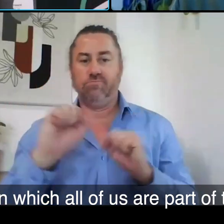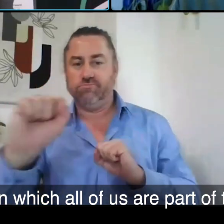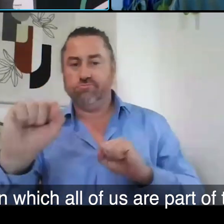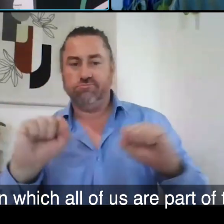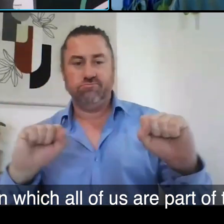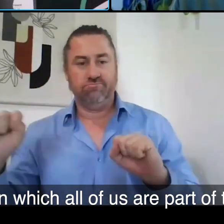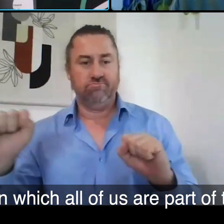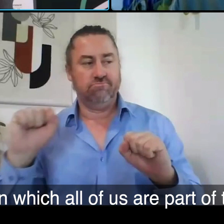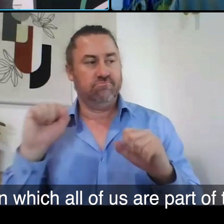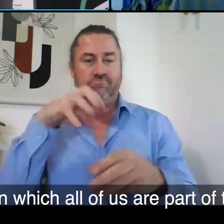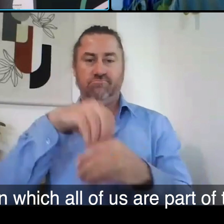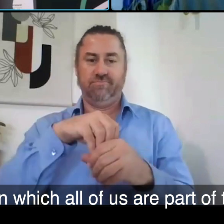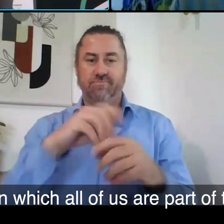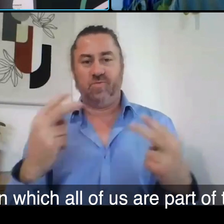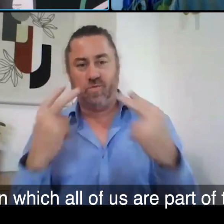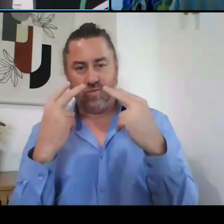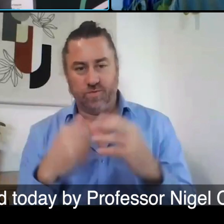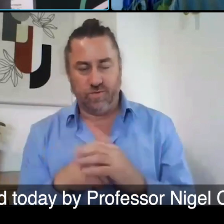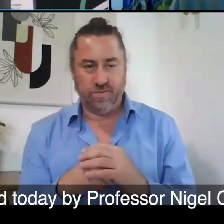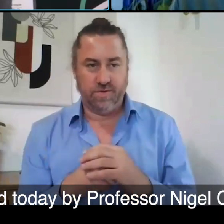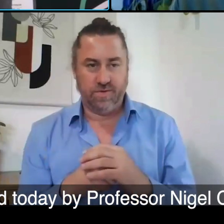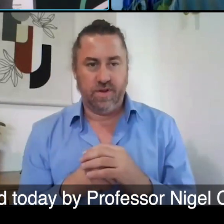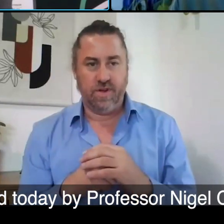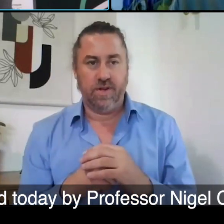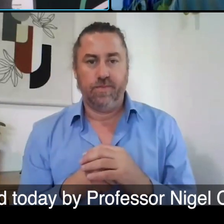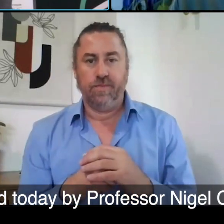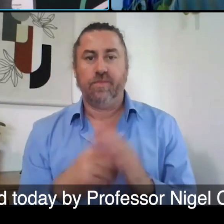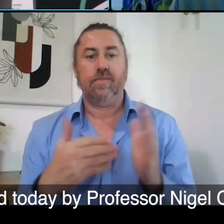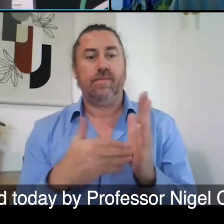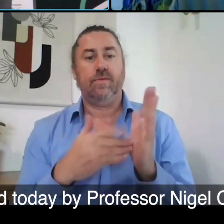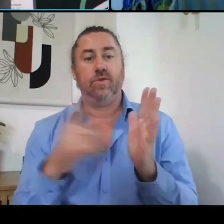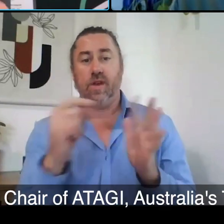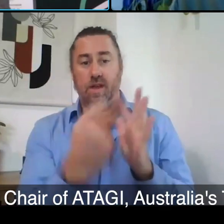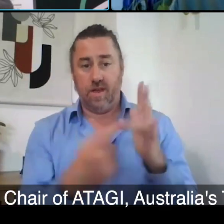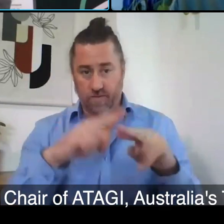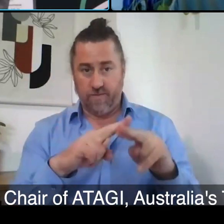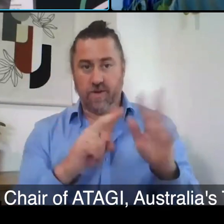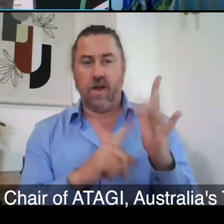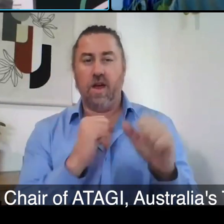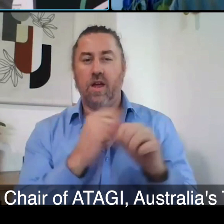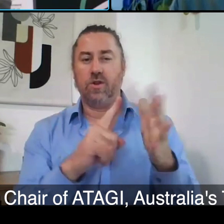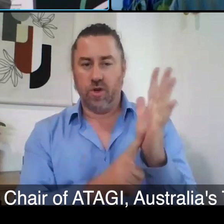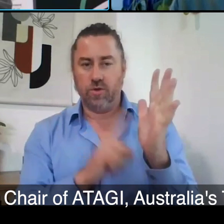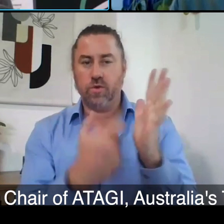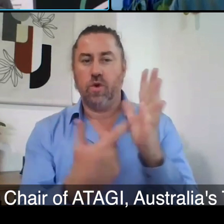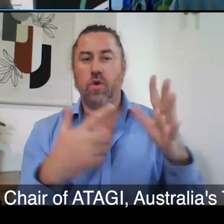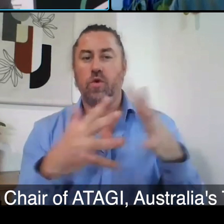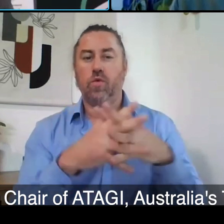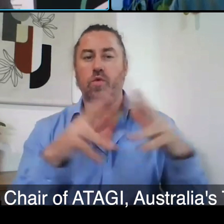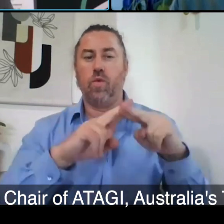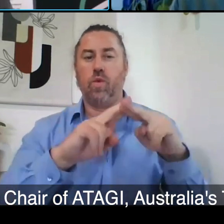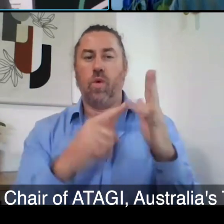part of this webinar. I'm joined today by Professor Nigel Crawford, who's the chair of